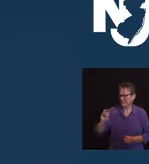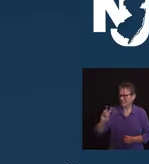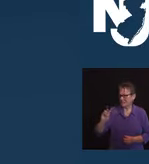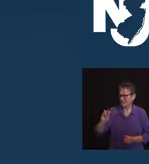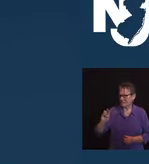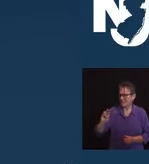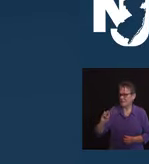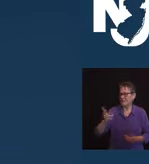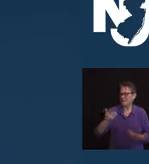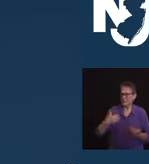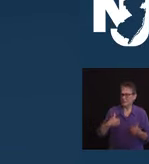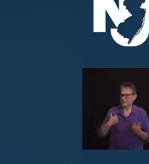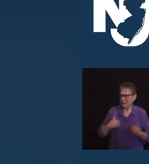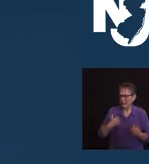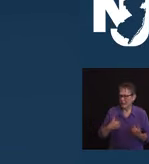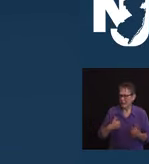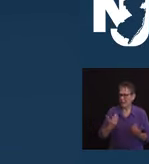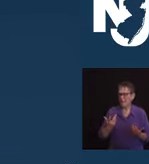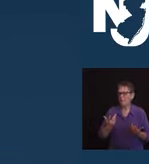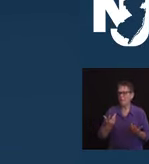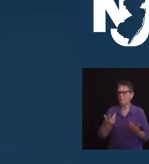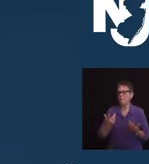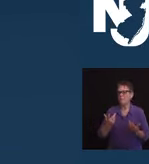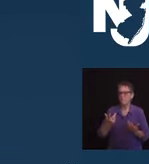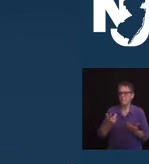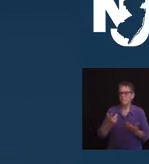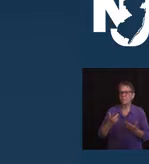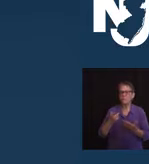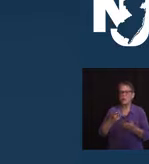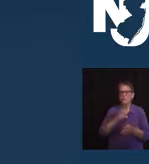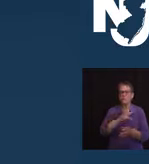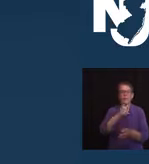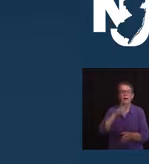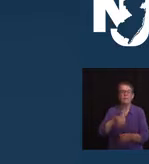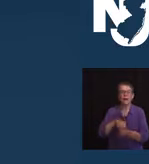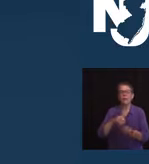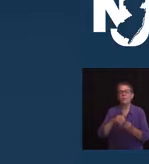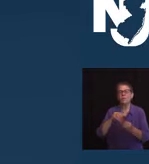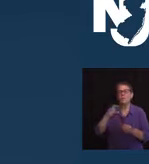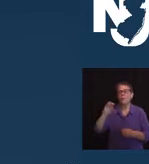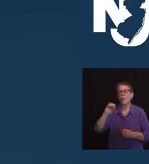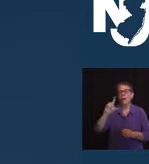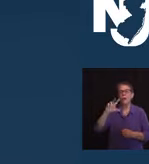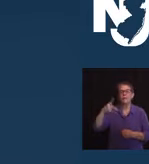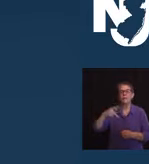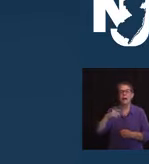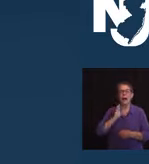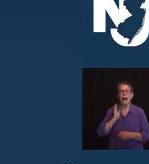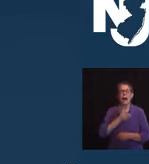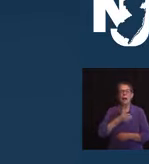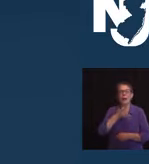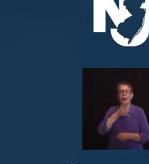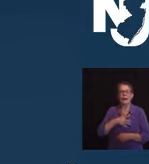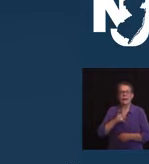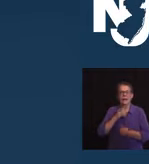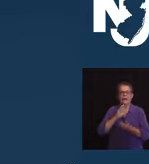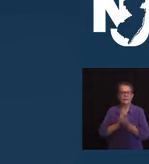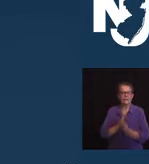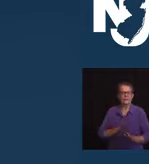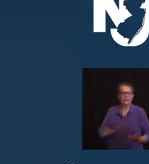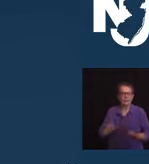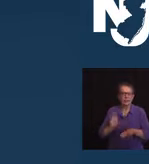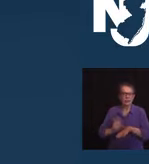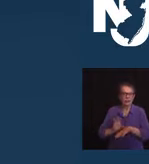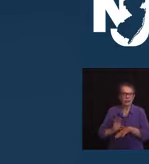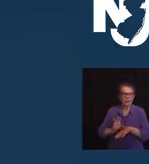in New Providence, and especially to the Academy at Our Lady of Peace, at which she was a student in her youth, a parent when her own children